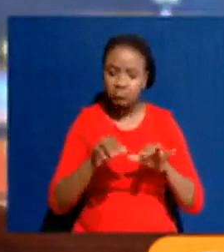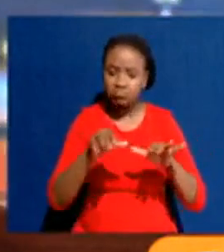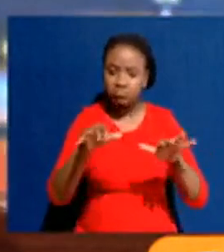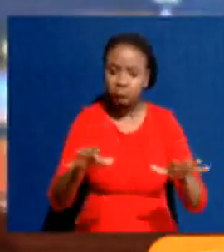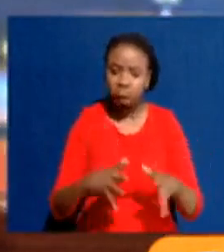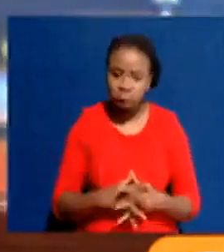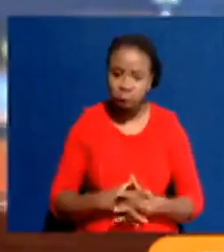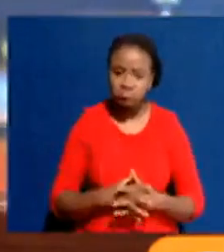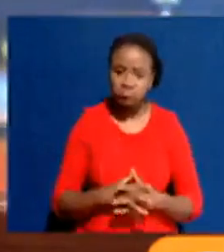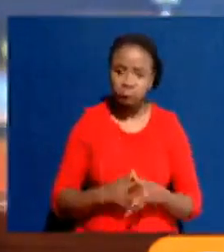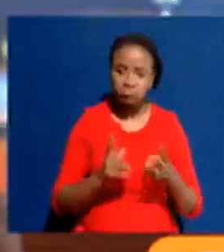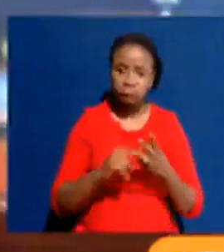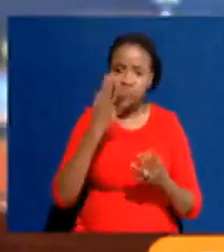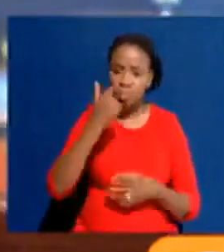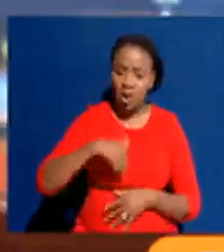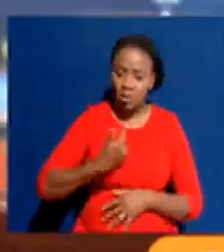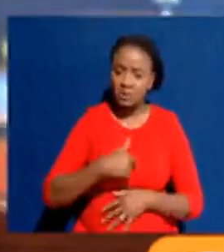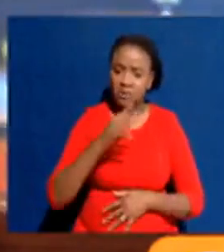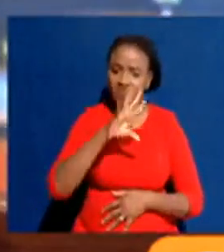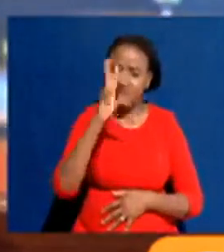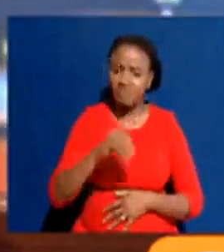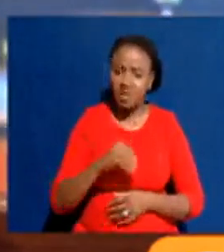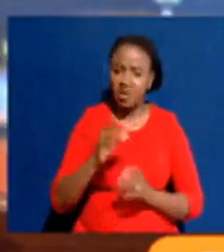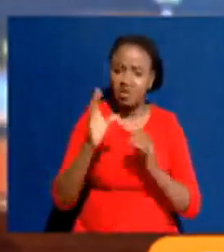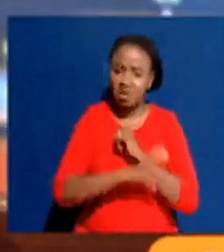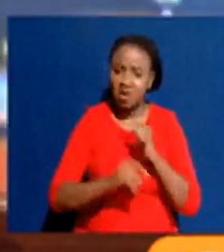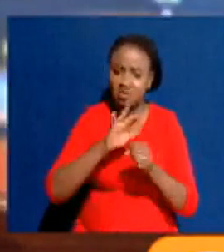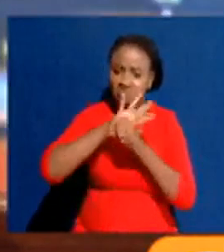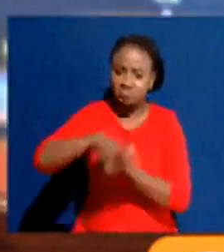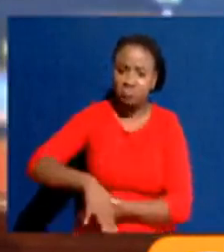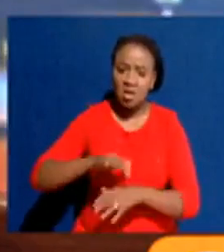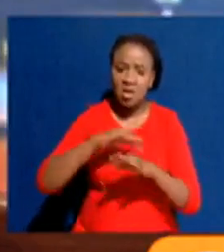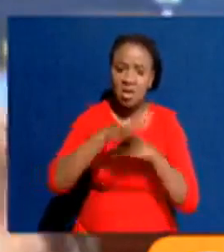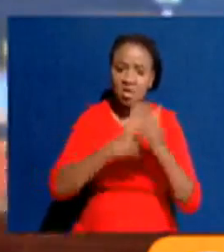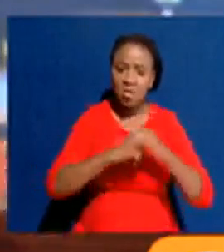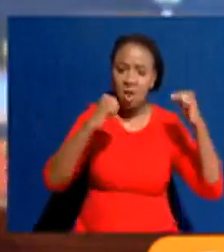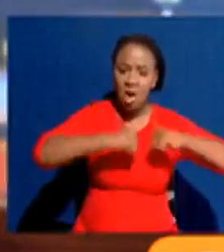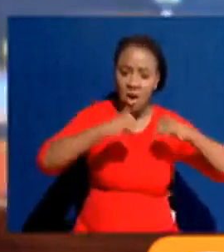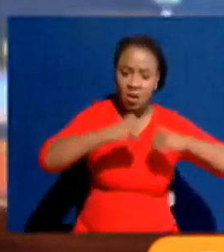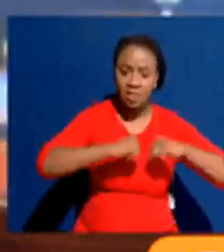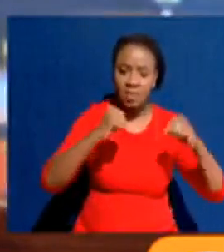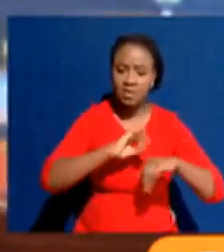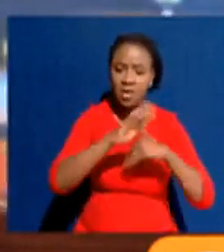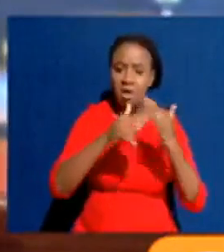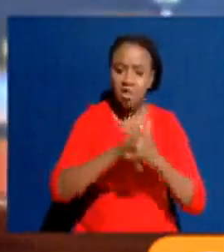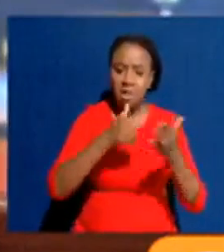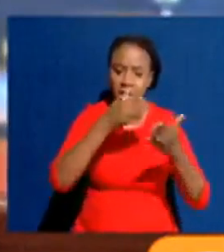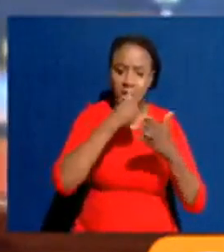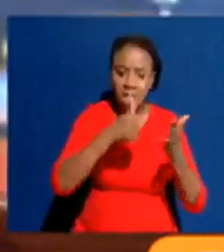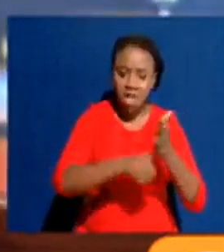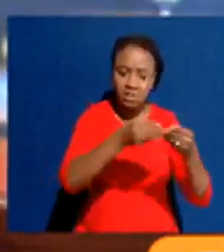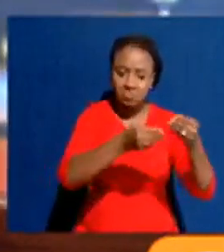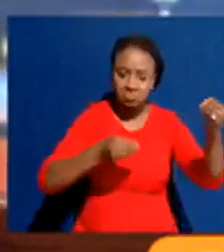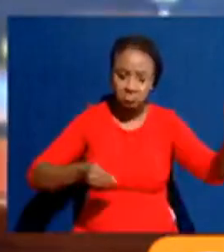superpower? Why the Africans disadvantaged in all treaties and agreements and conventions? Why are we not